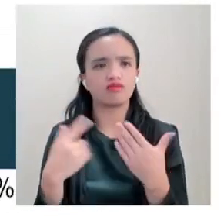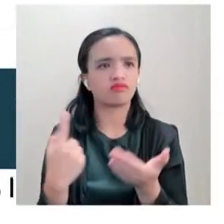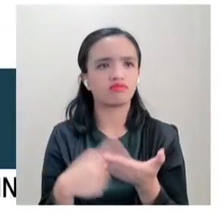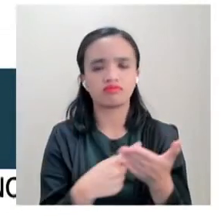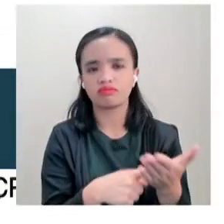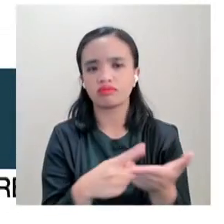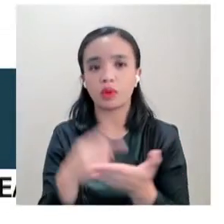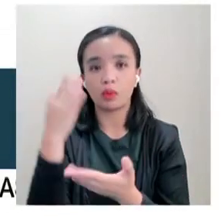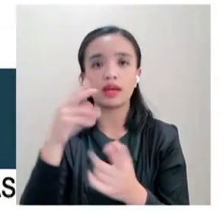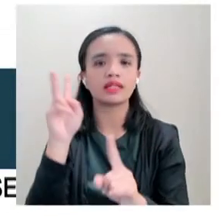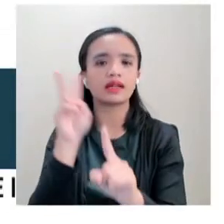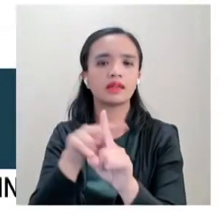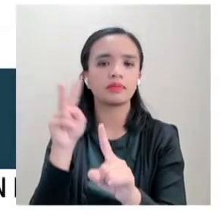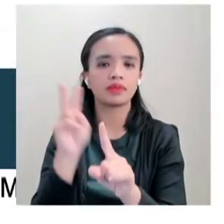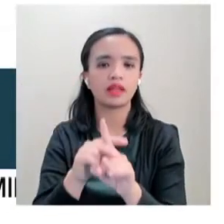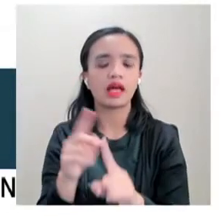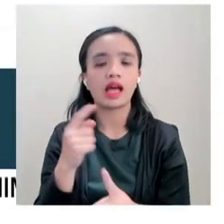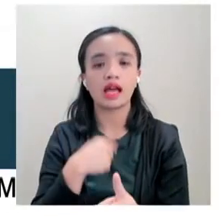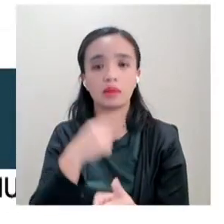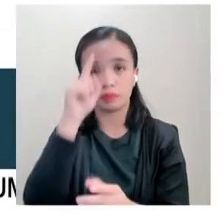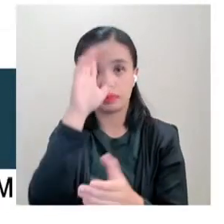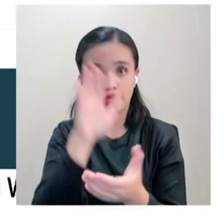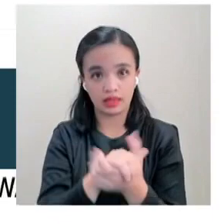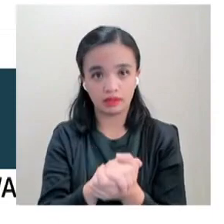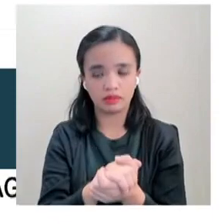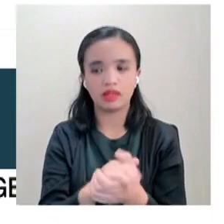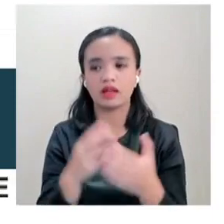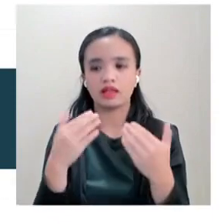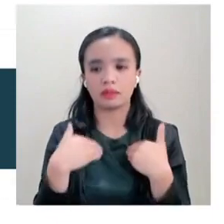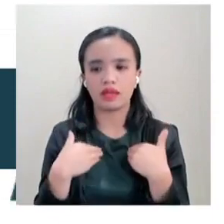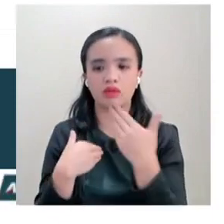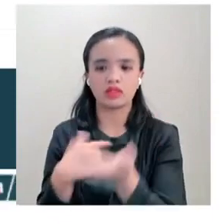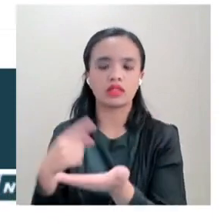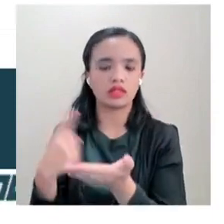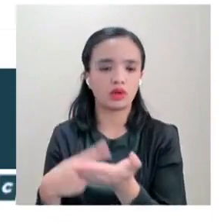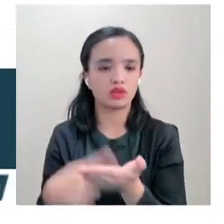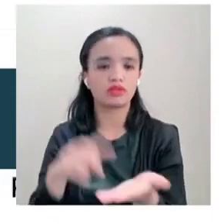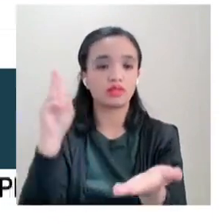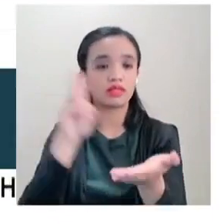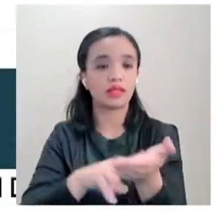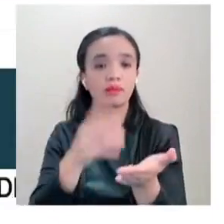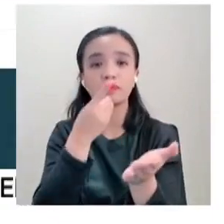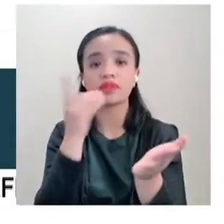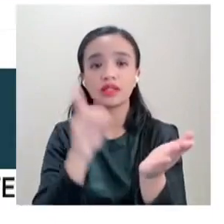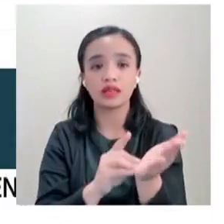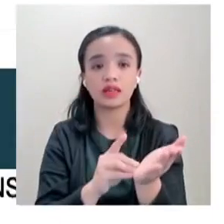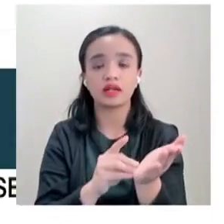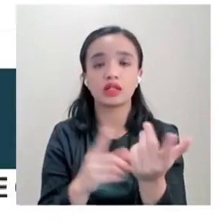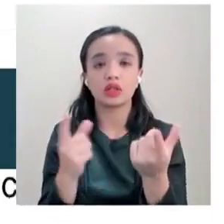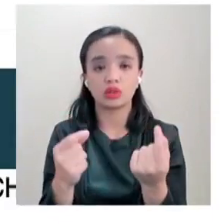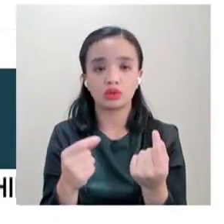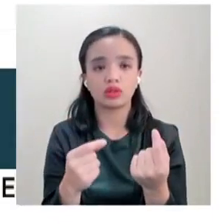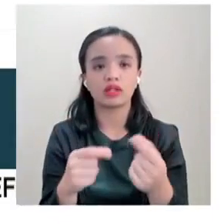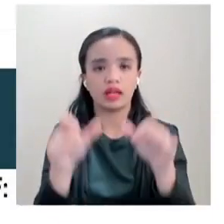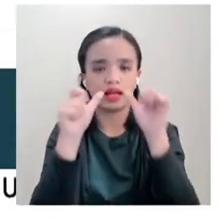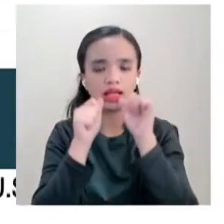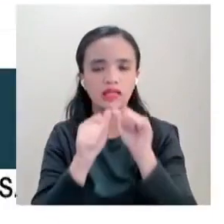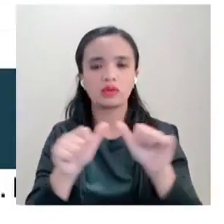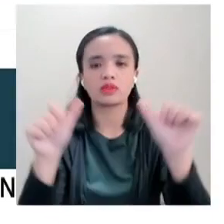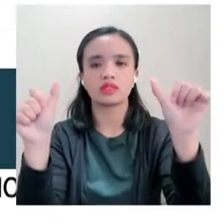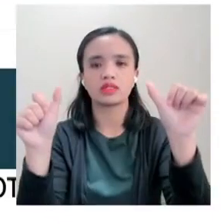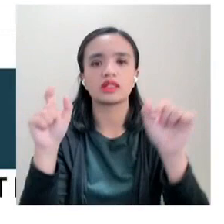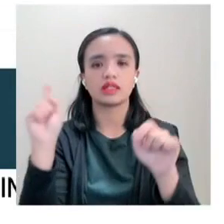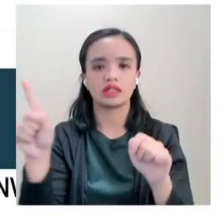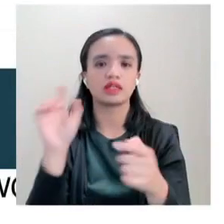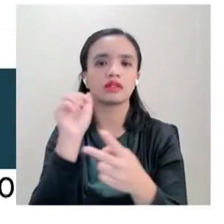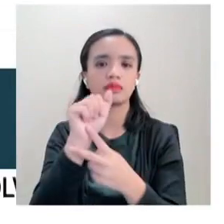applying. And I believe when they had this discussion and when he signed a document, he immediately went out and announced his appointment.